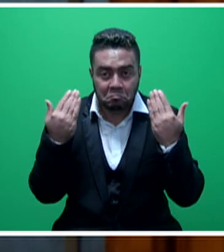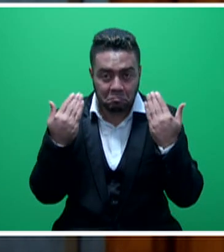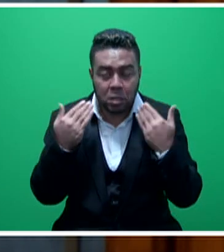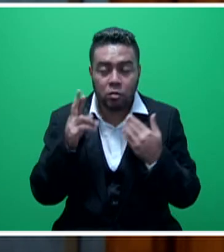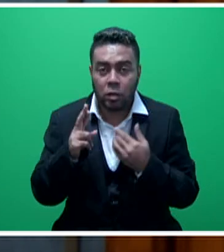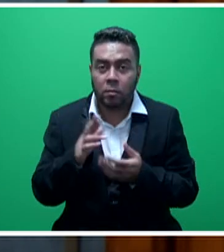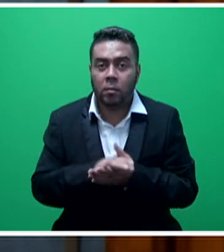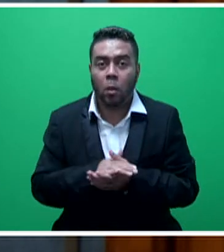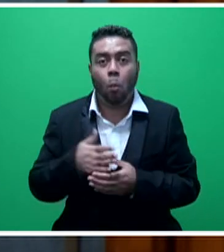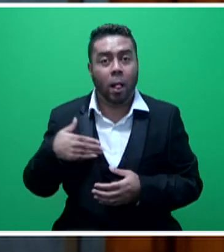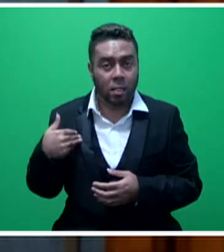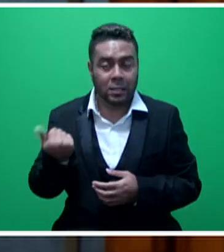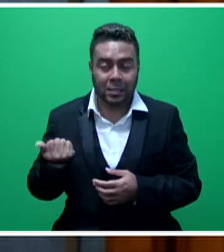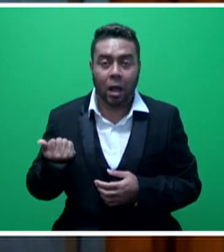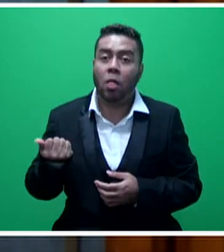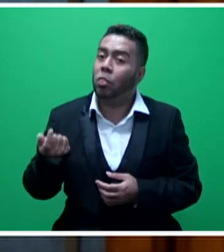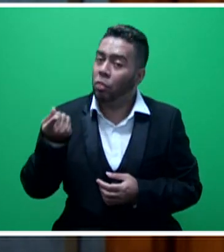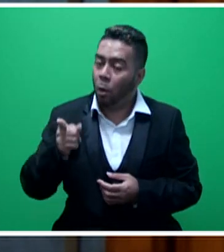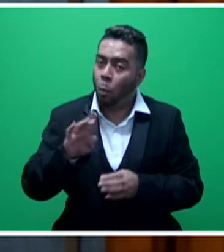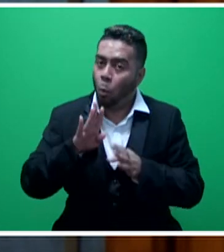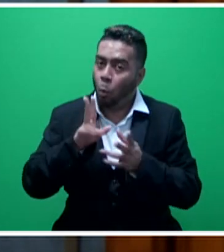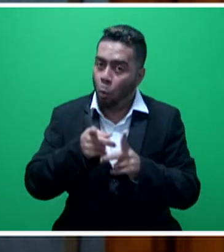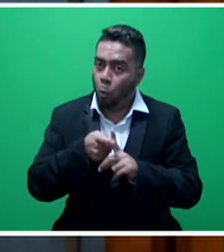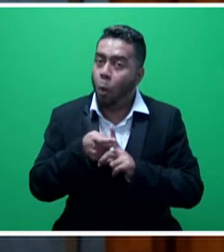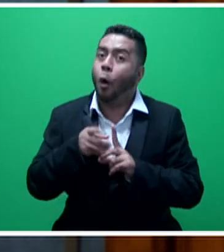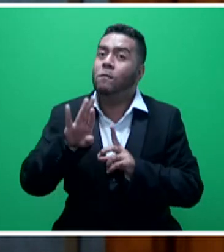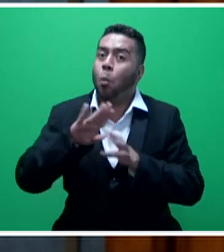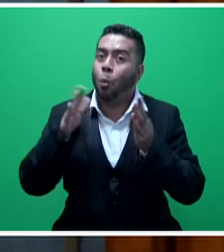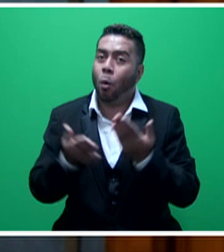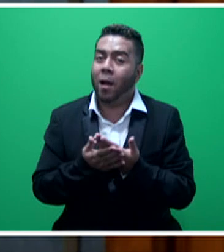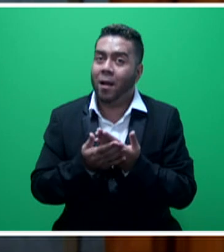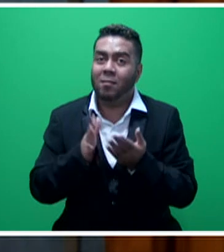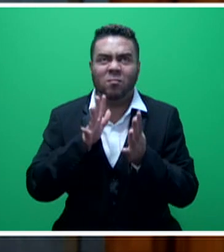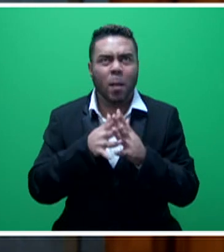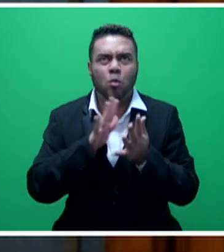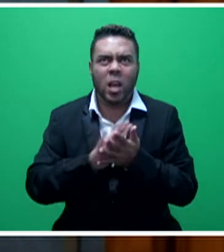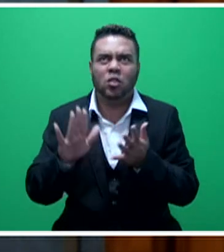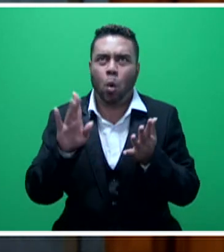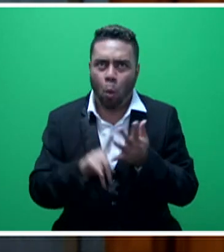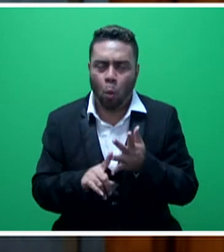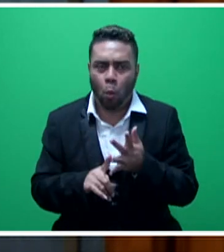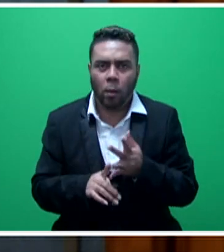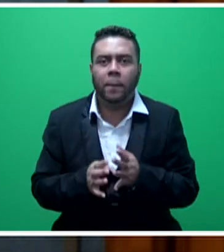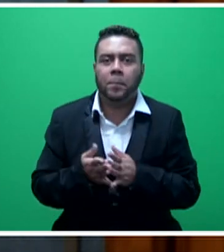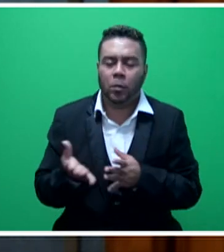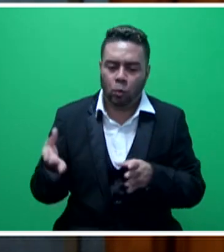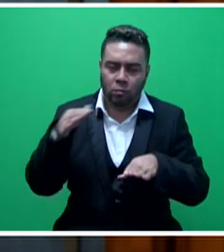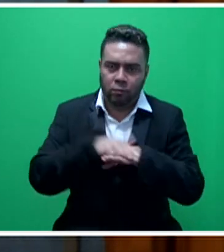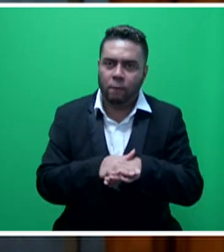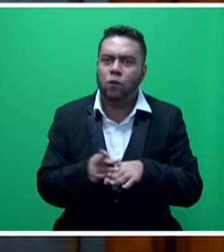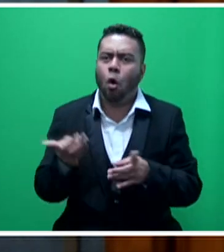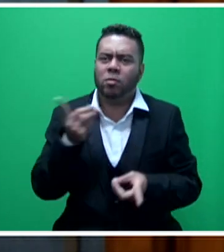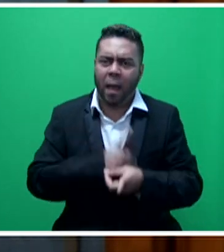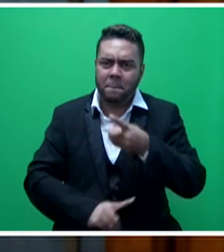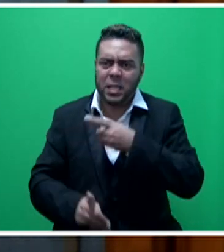the adoption and implementation of the World Health Organization PEN package model to combat diabetes and